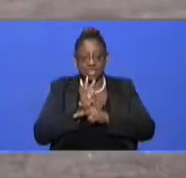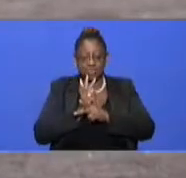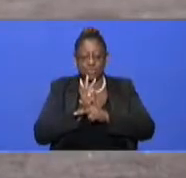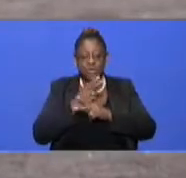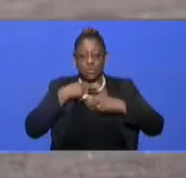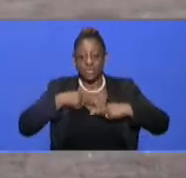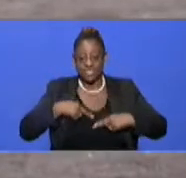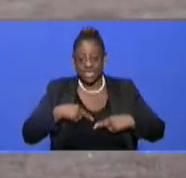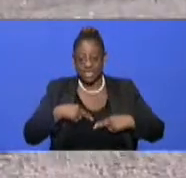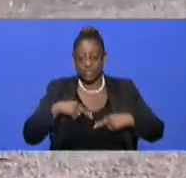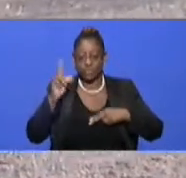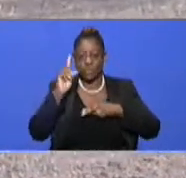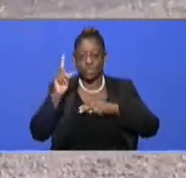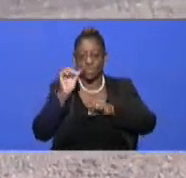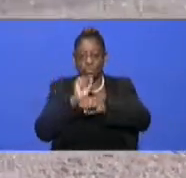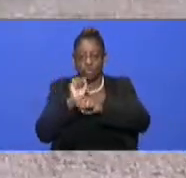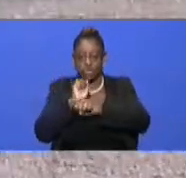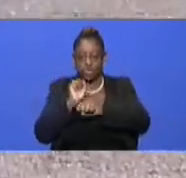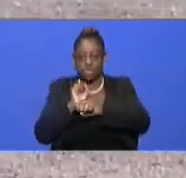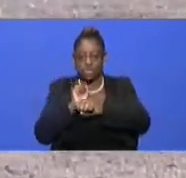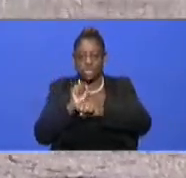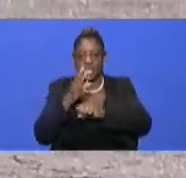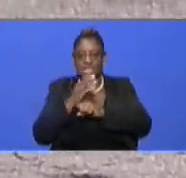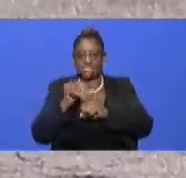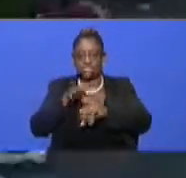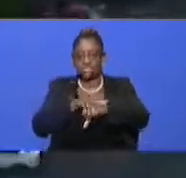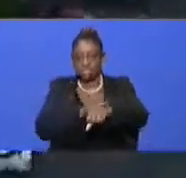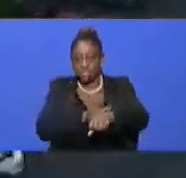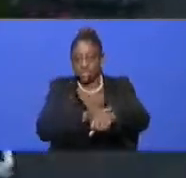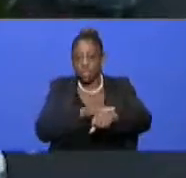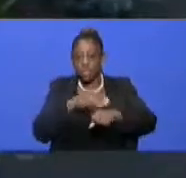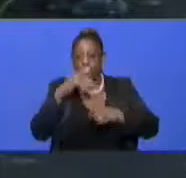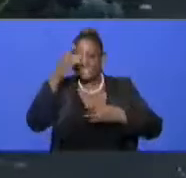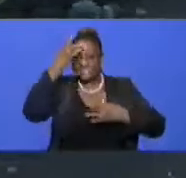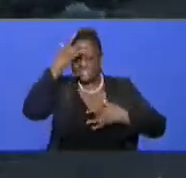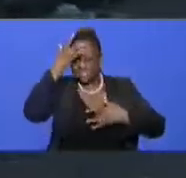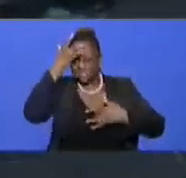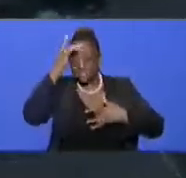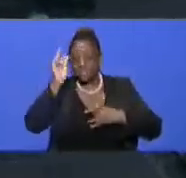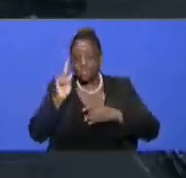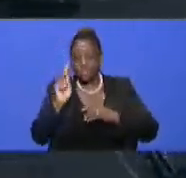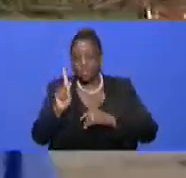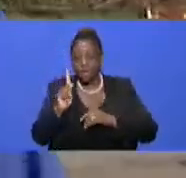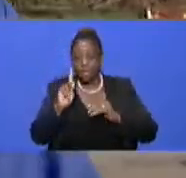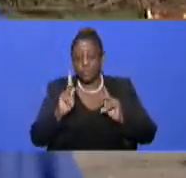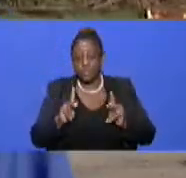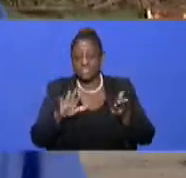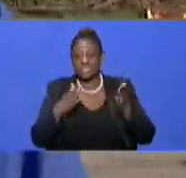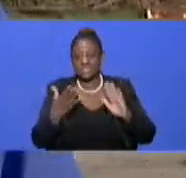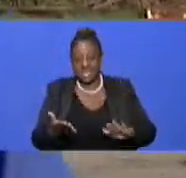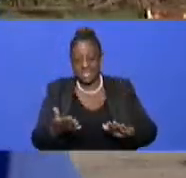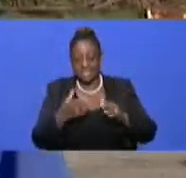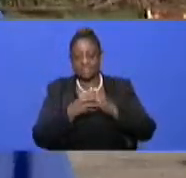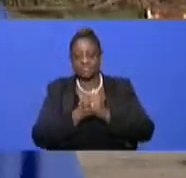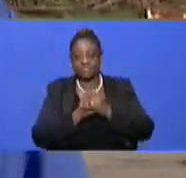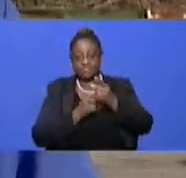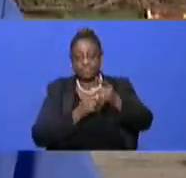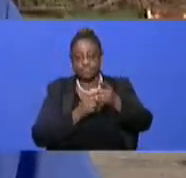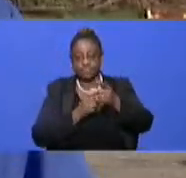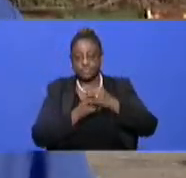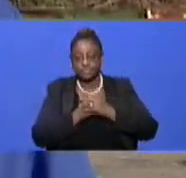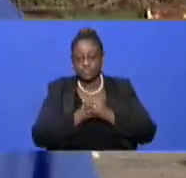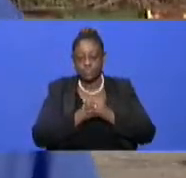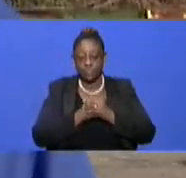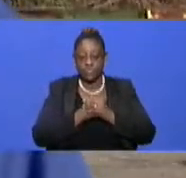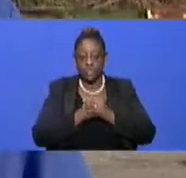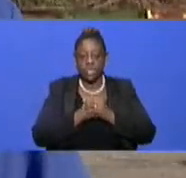Health Services protocols to mitigate the threat of dengue fever, which has already claimed one life. Wherever a case of